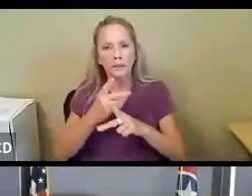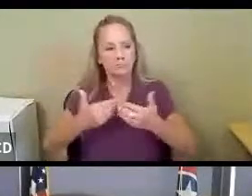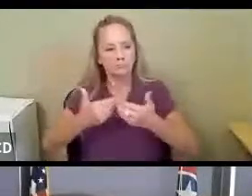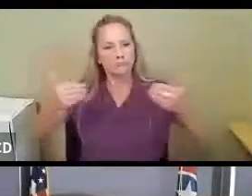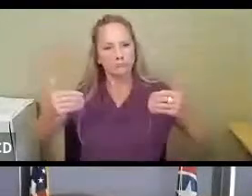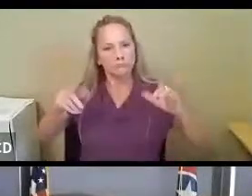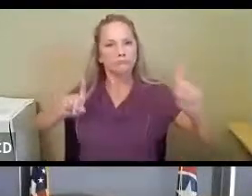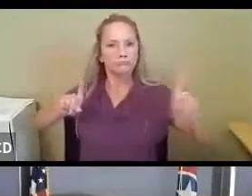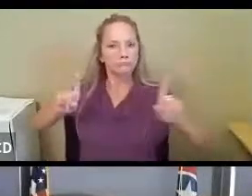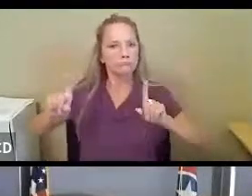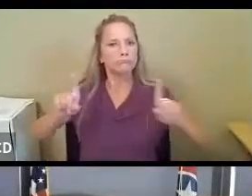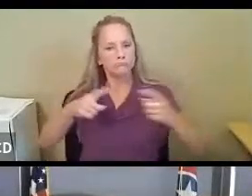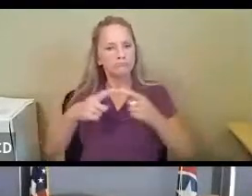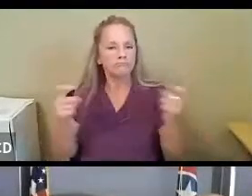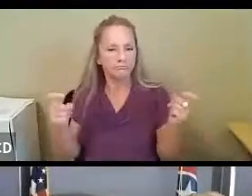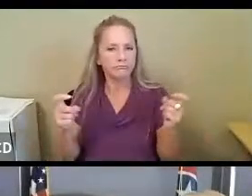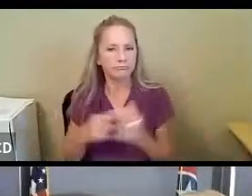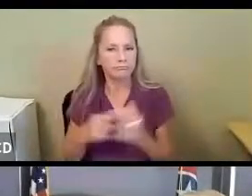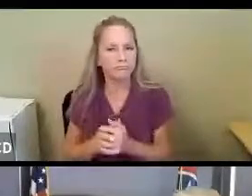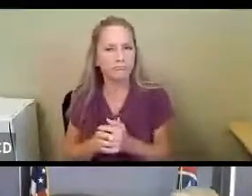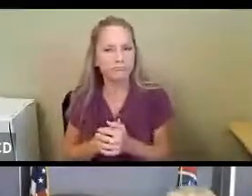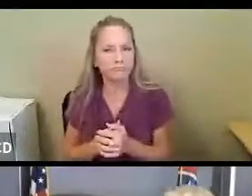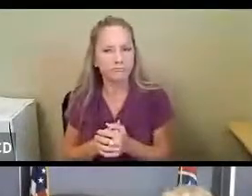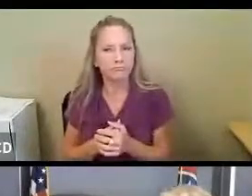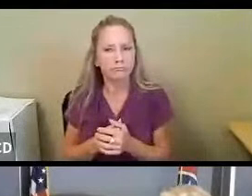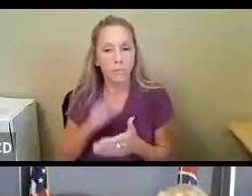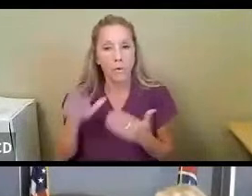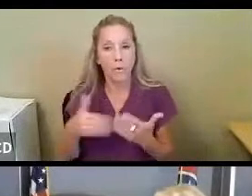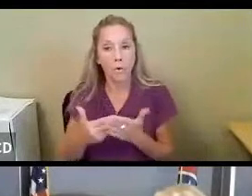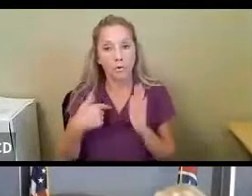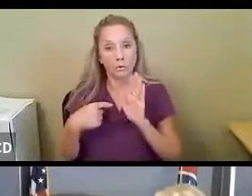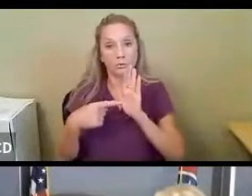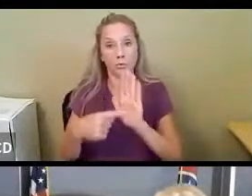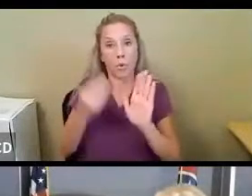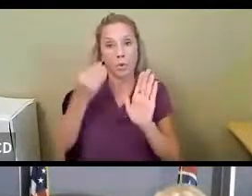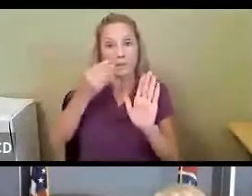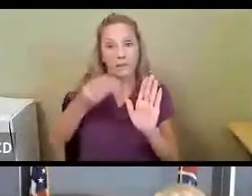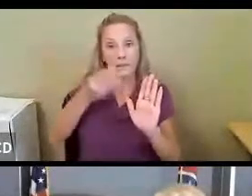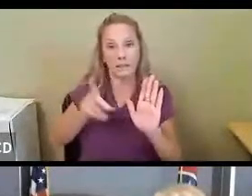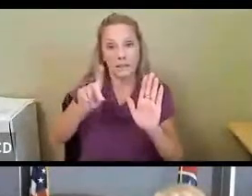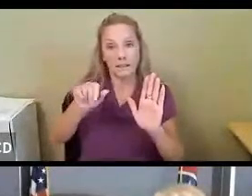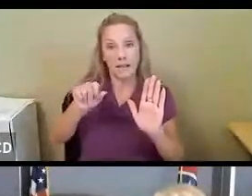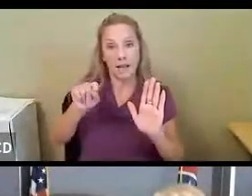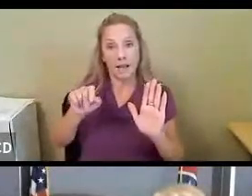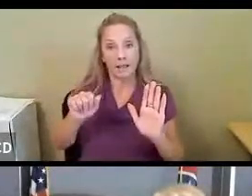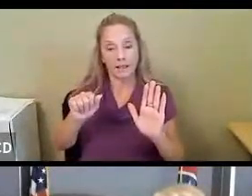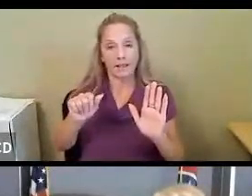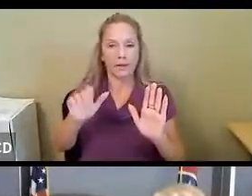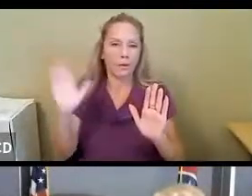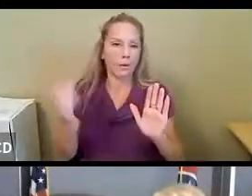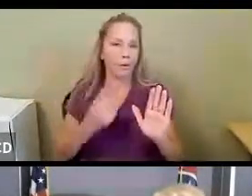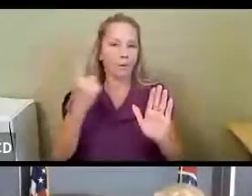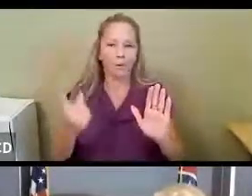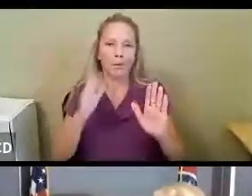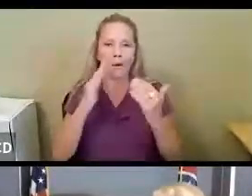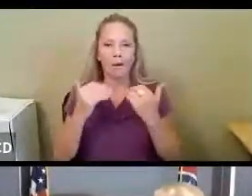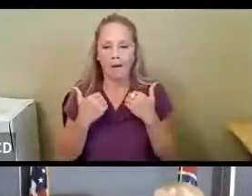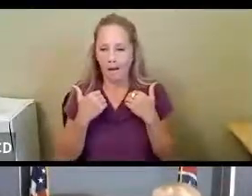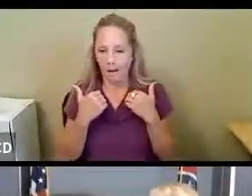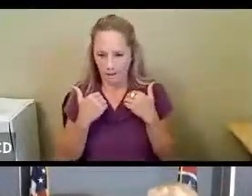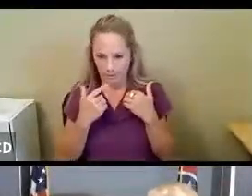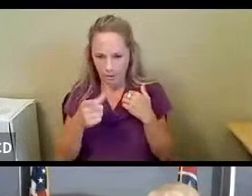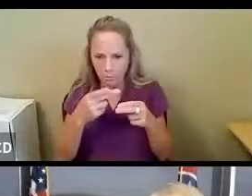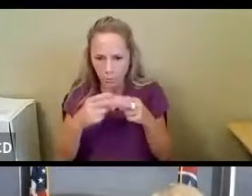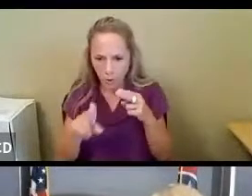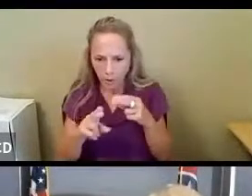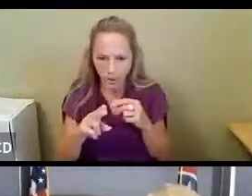to have is that we all know, all the data I've shown is that there's always going to be these odd blips, these very brief 1 day,